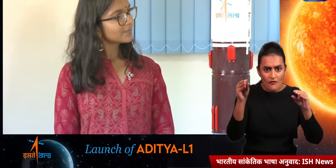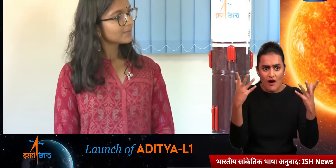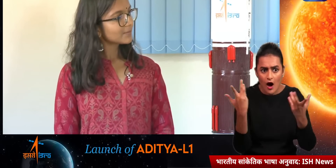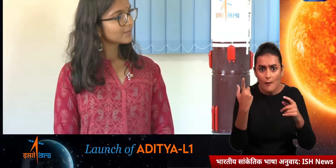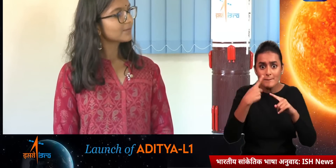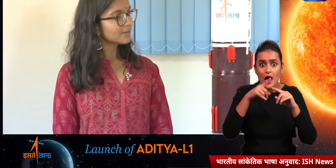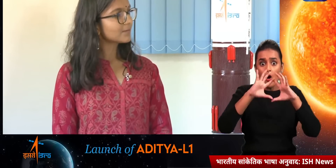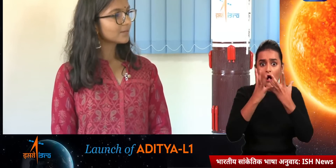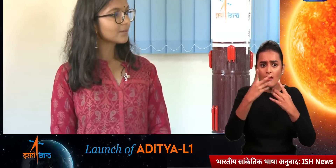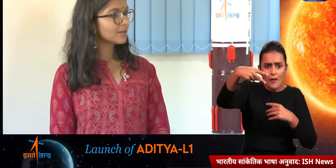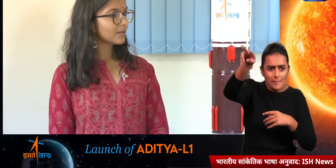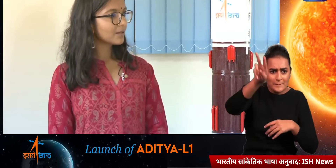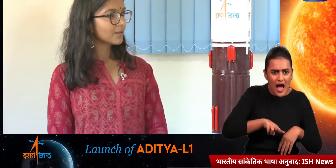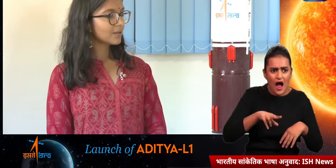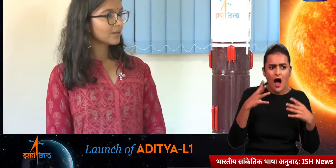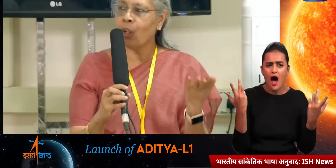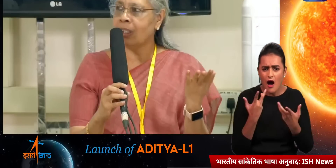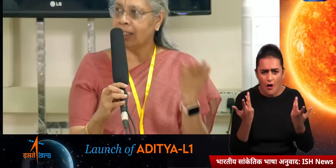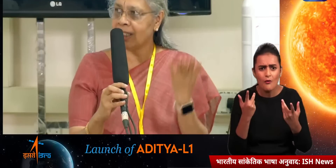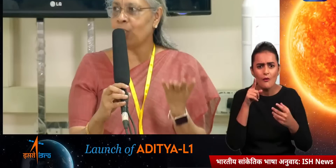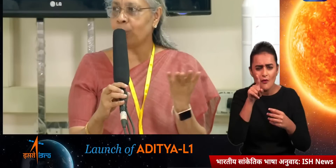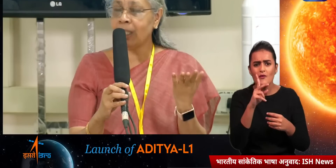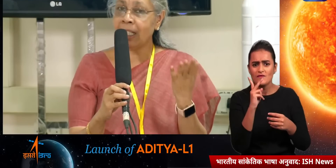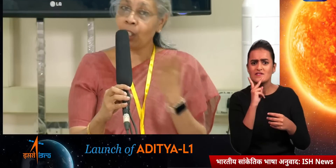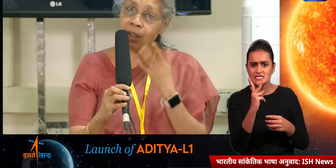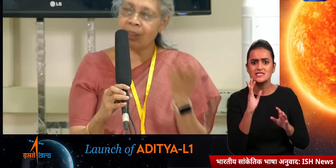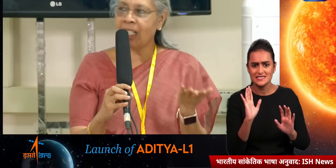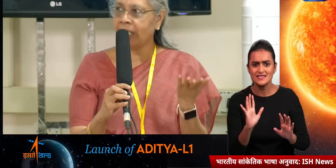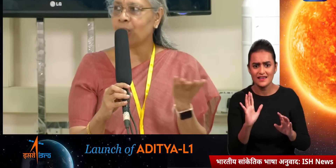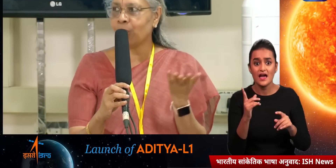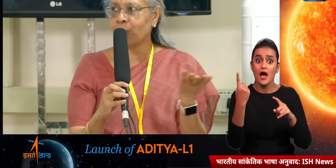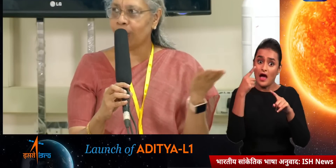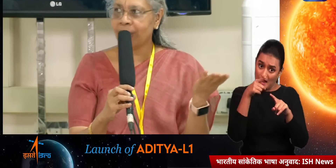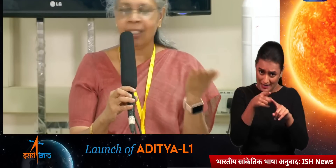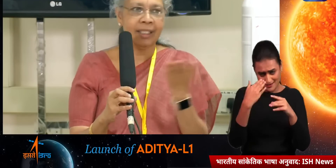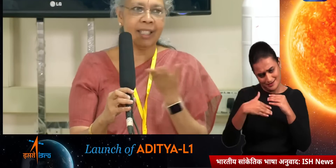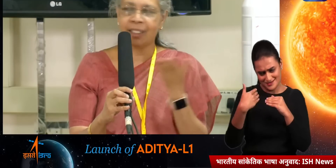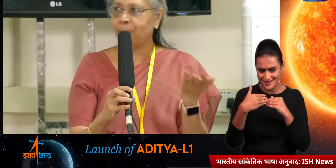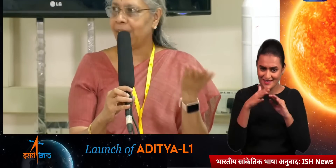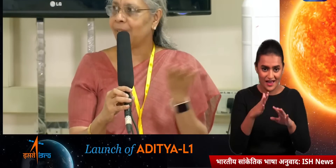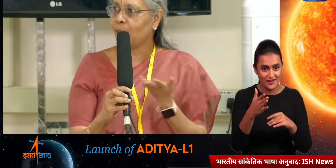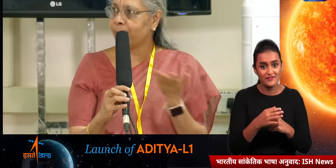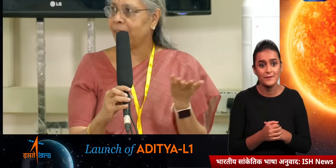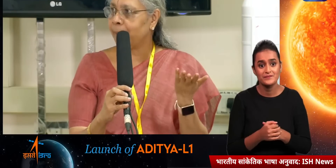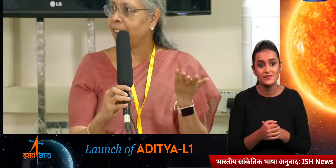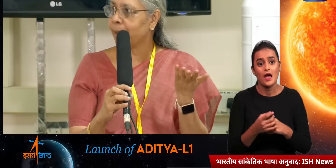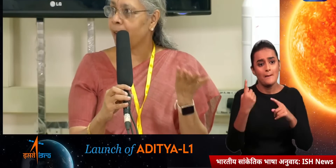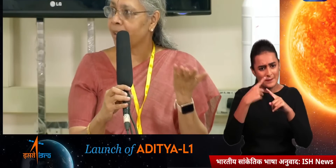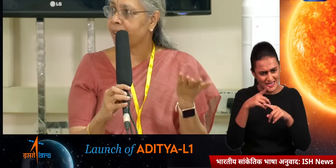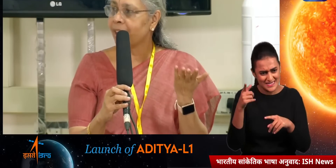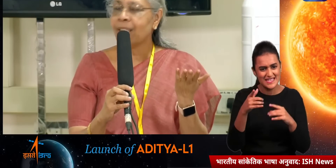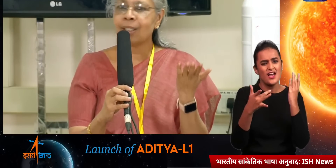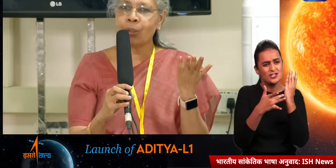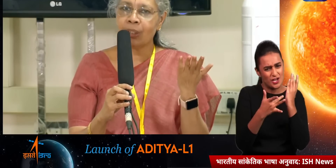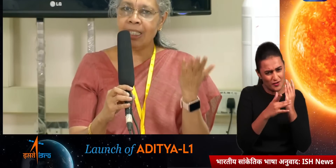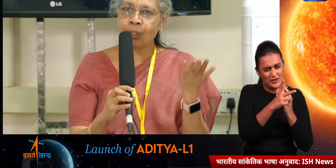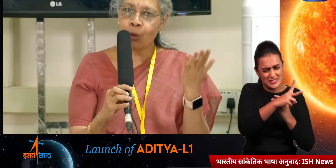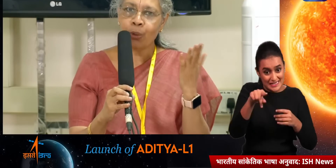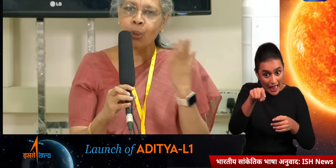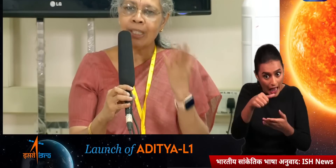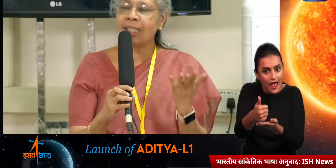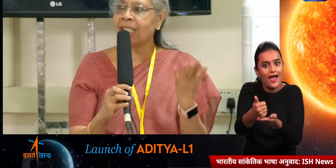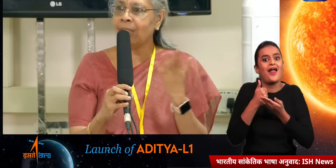the heliosphere. So it's overall this instrument, along with the others, of course, the other PI will also be explaining about it. So